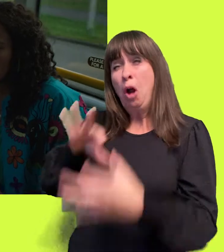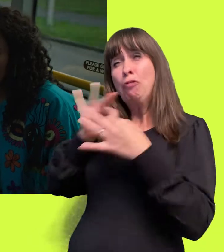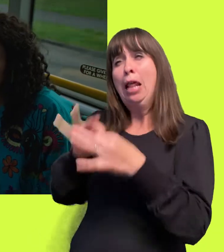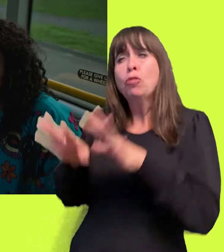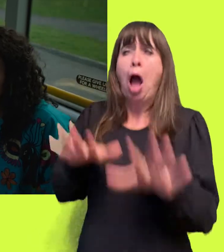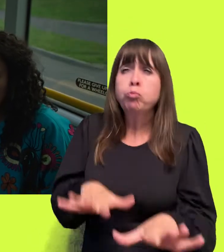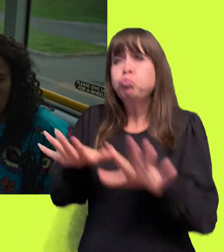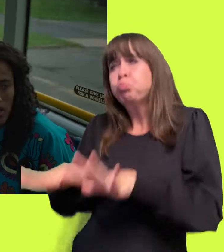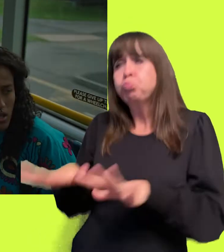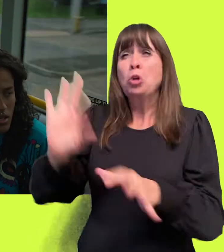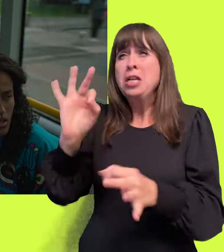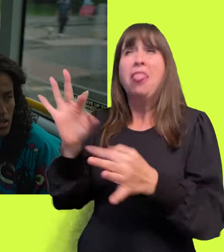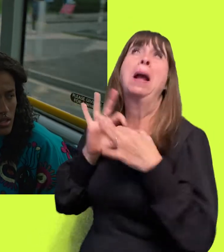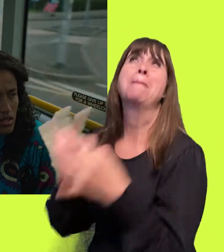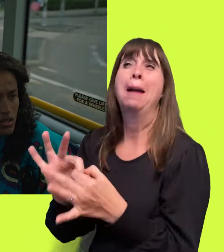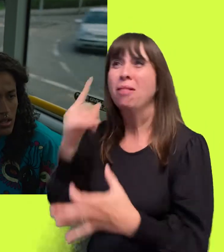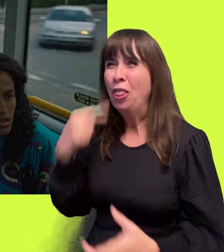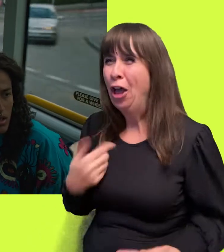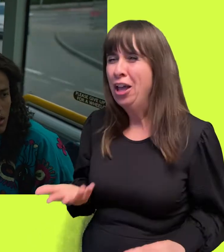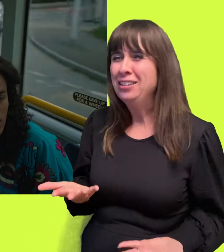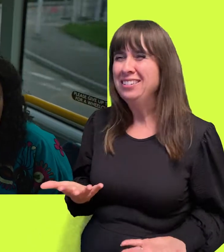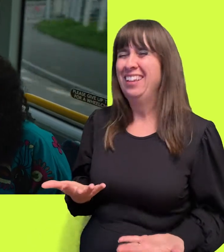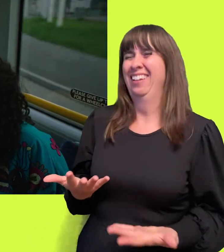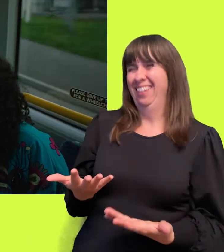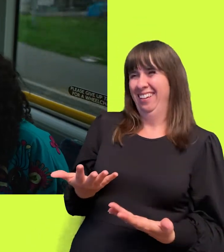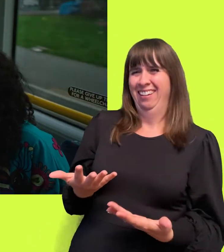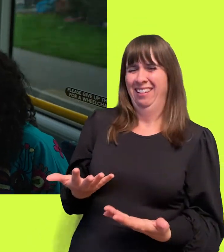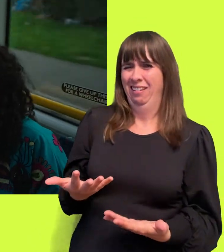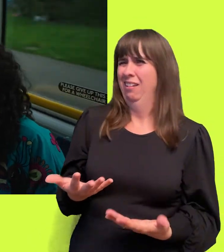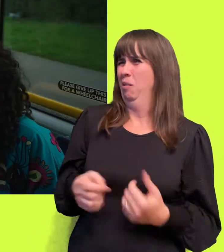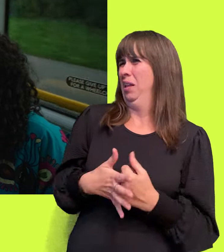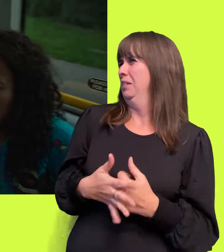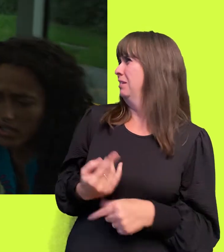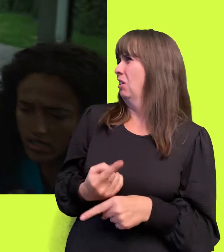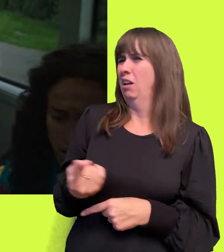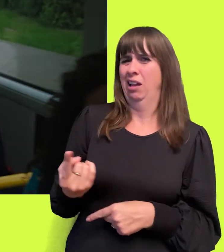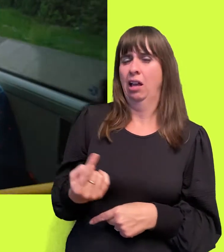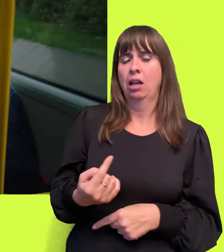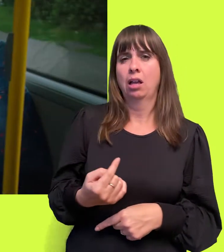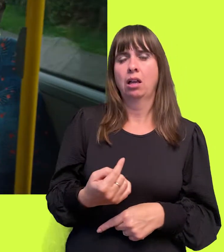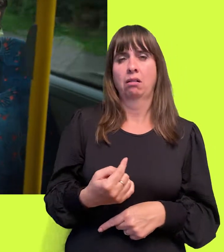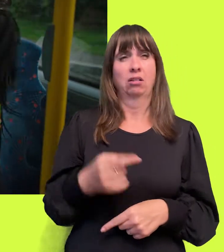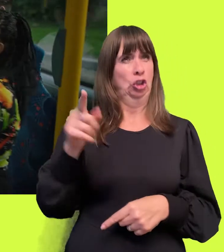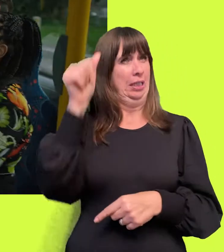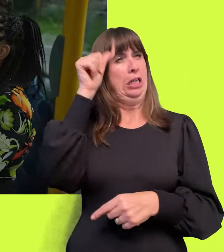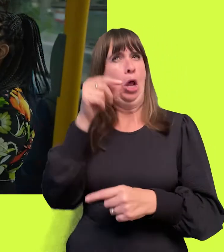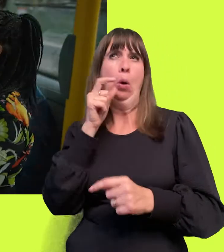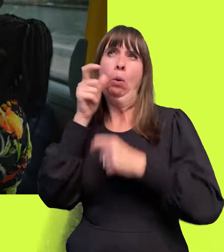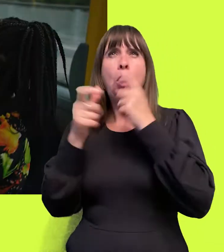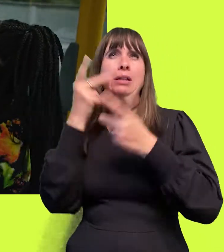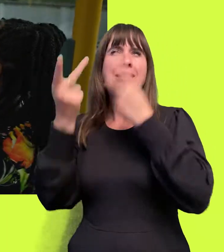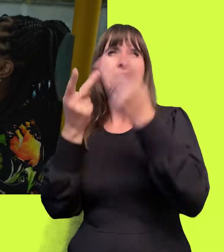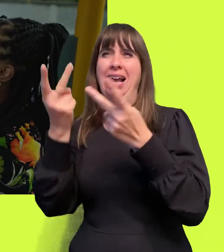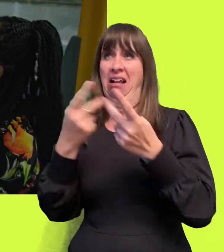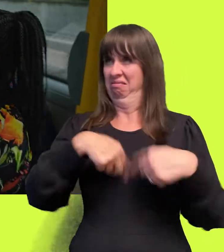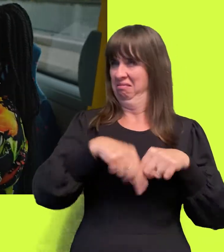light. What do you mean keep it light? It's a song. Eva's the only one who knows it, we don't know it. Yeah. The